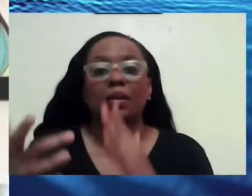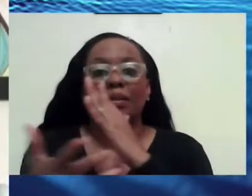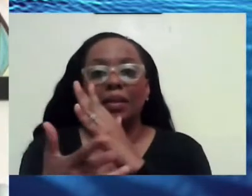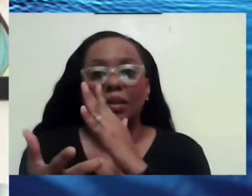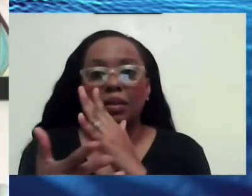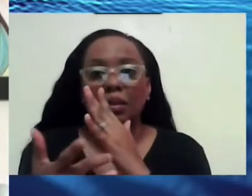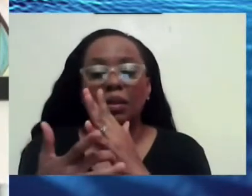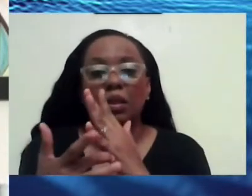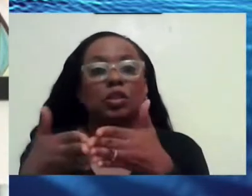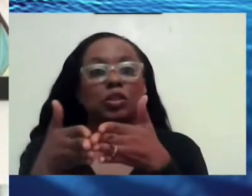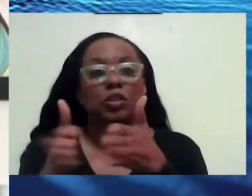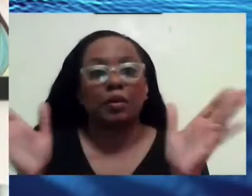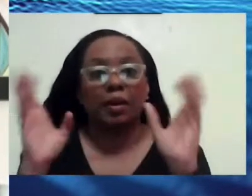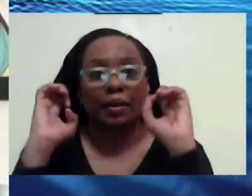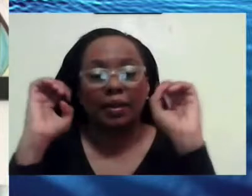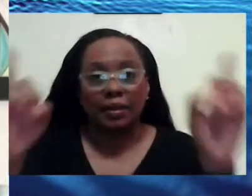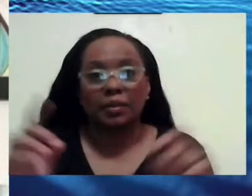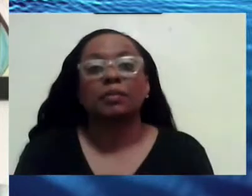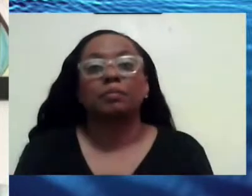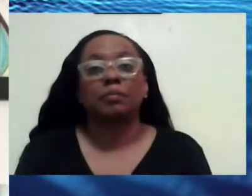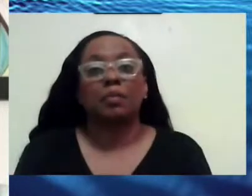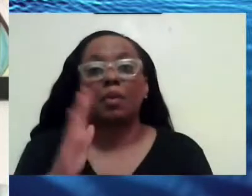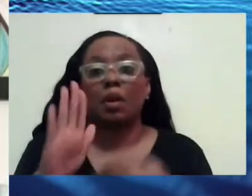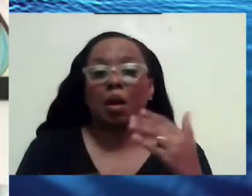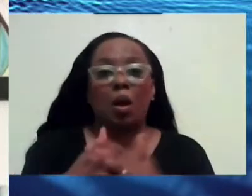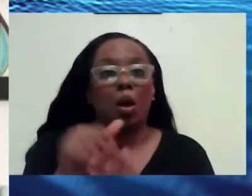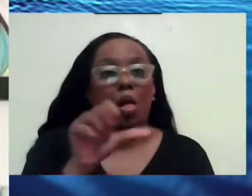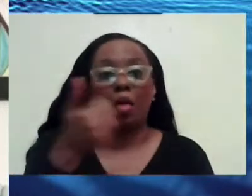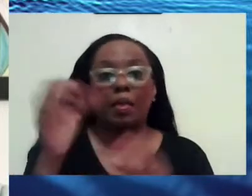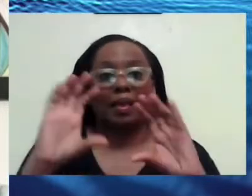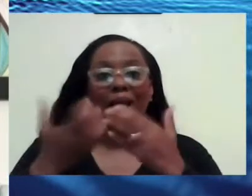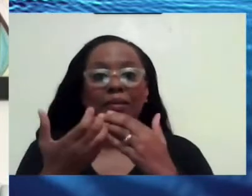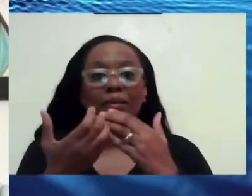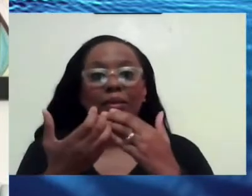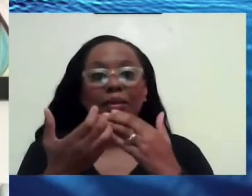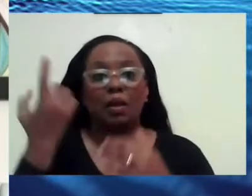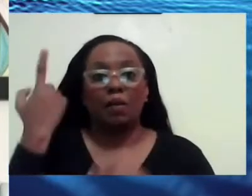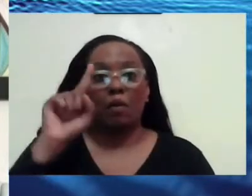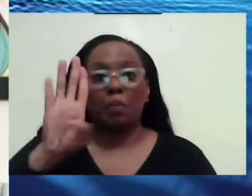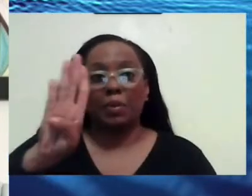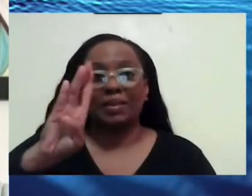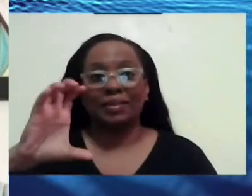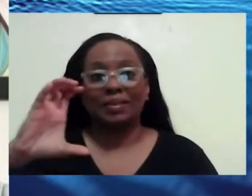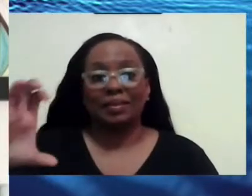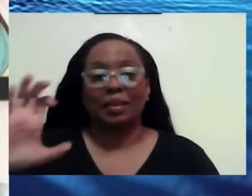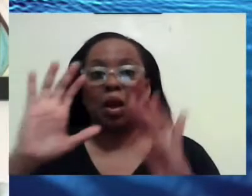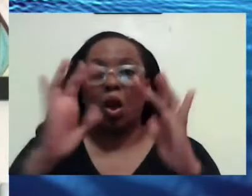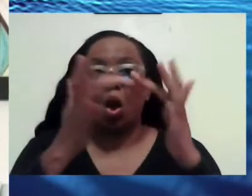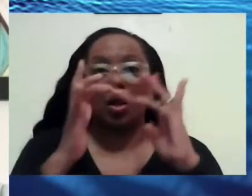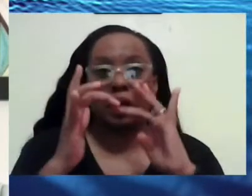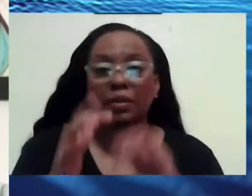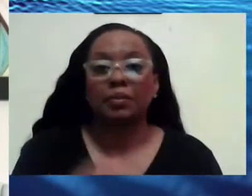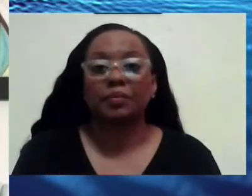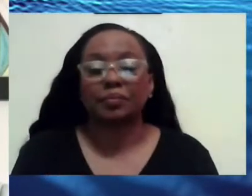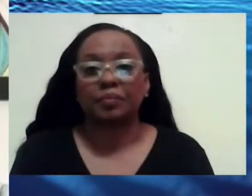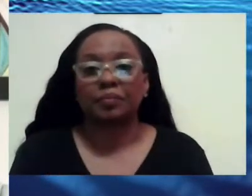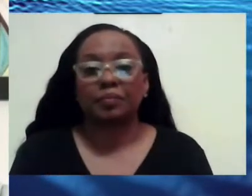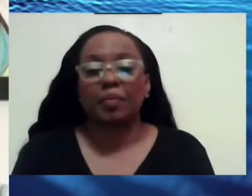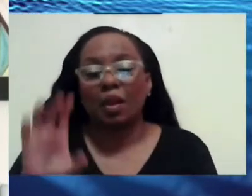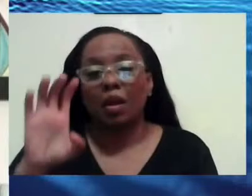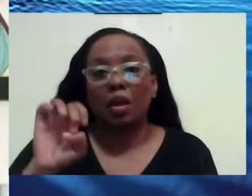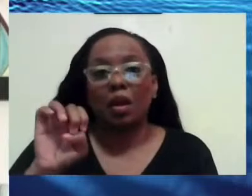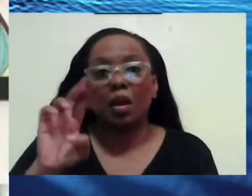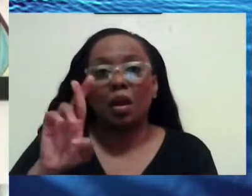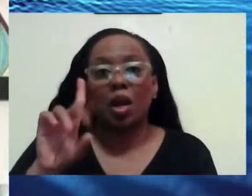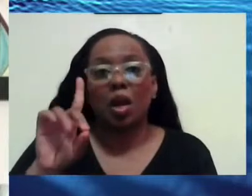arts, and commerce. All other classes will continue online at this point in time. The Urdiston Teachers Training College and